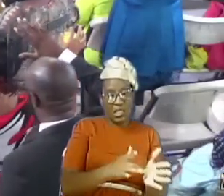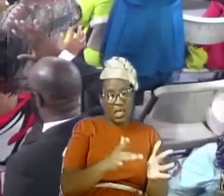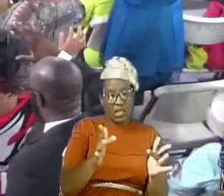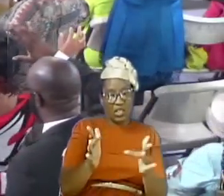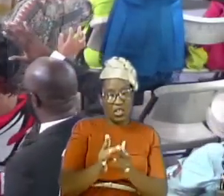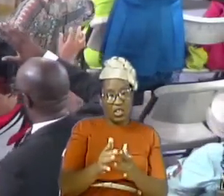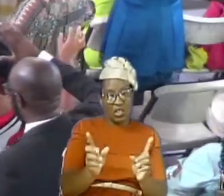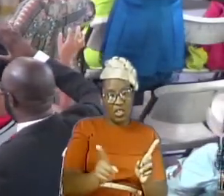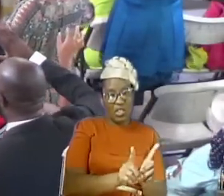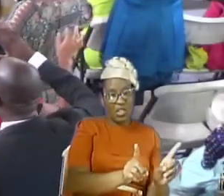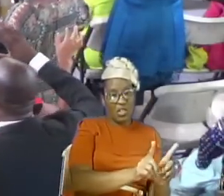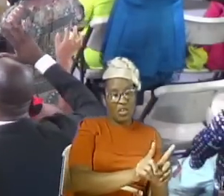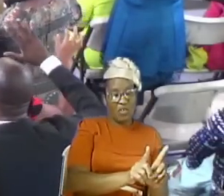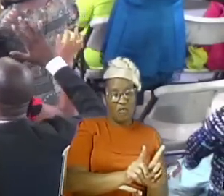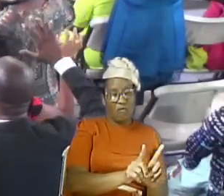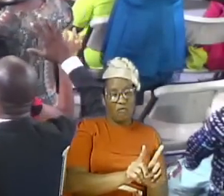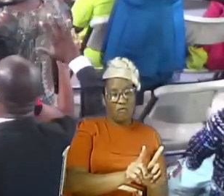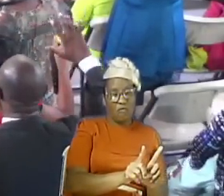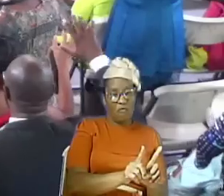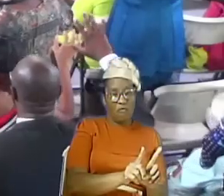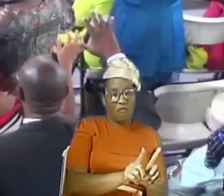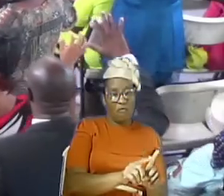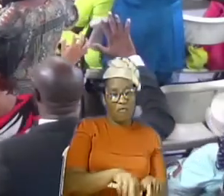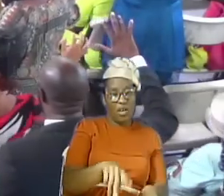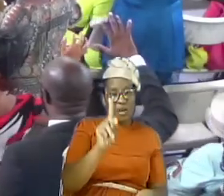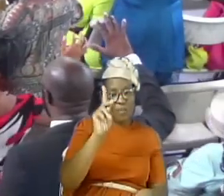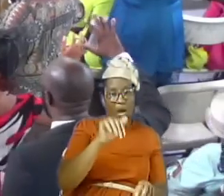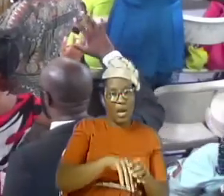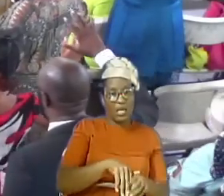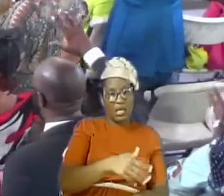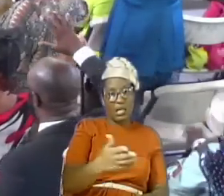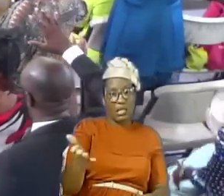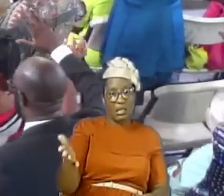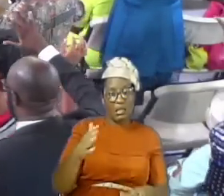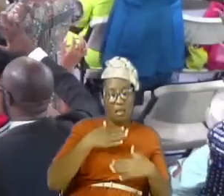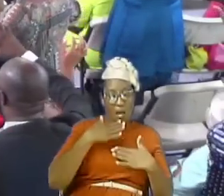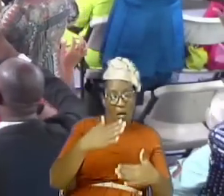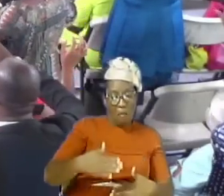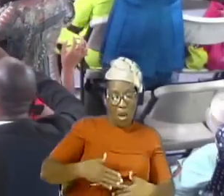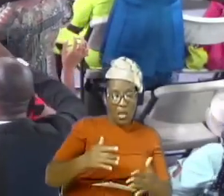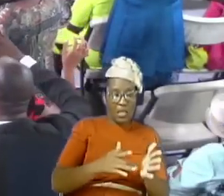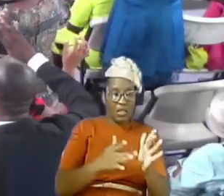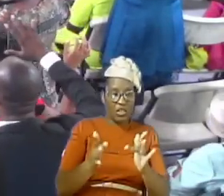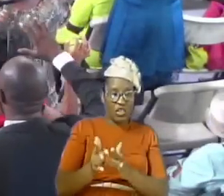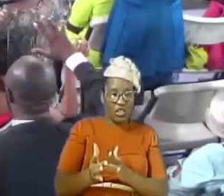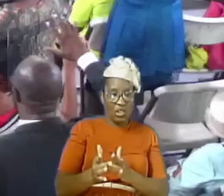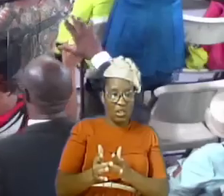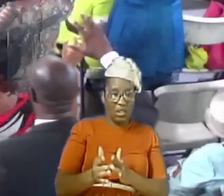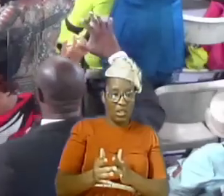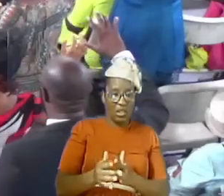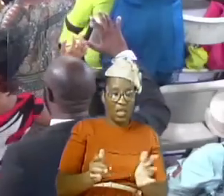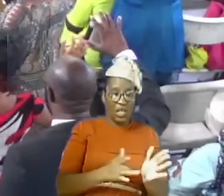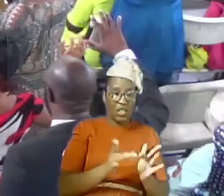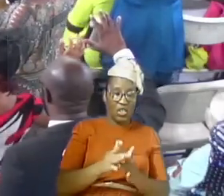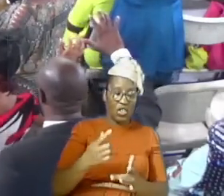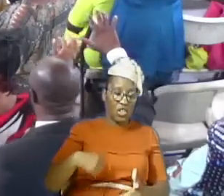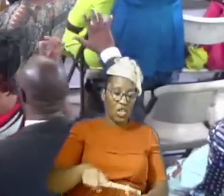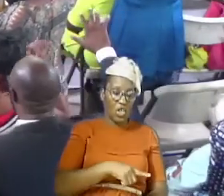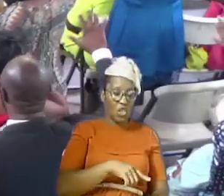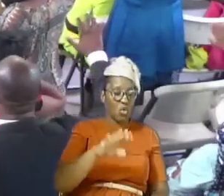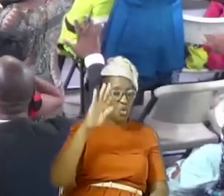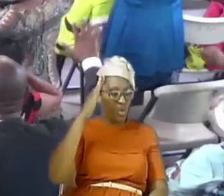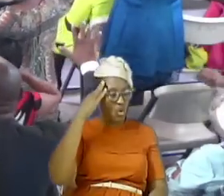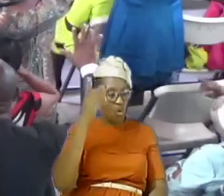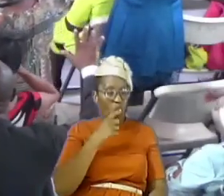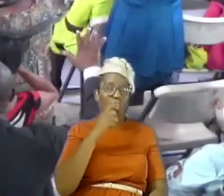we know and pray, seek my face, and turn from their wicked ways. I will forgive your sins, and I will give your land. Mighty God,